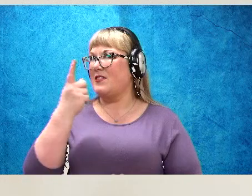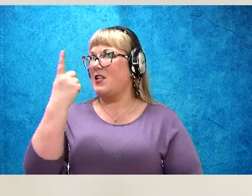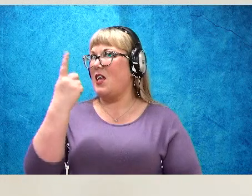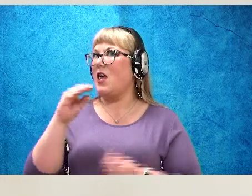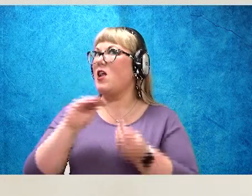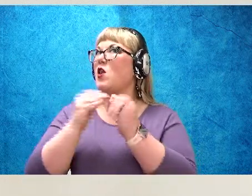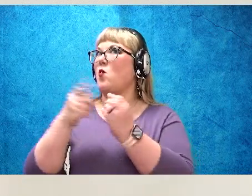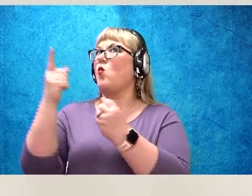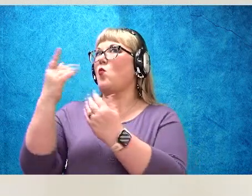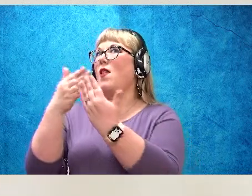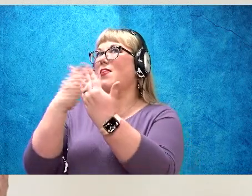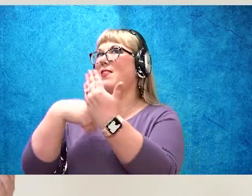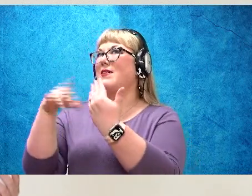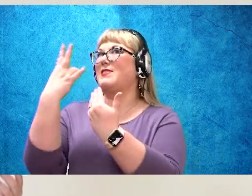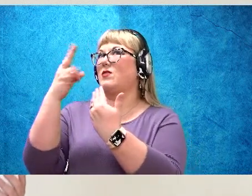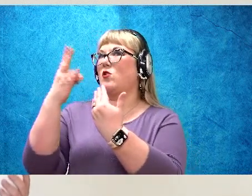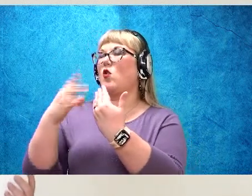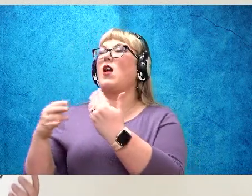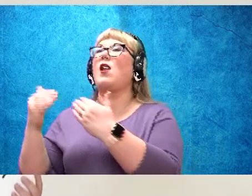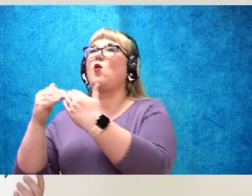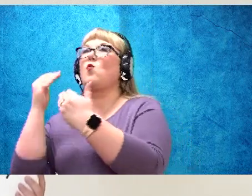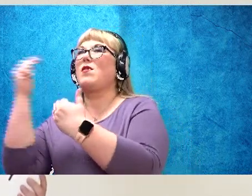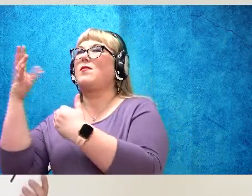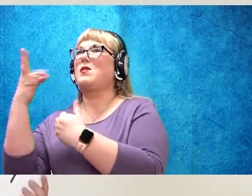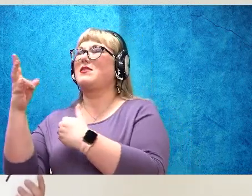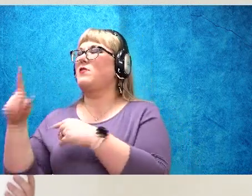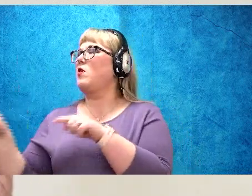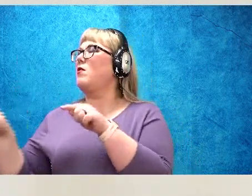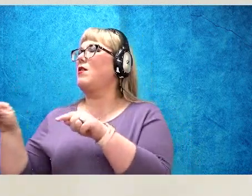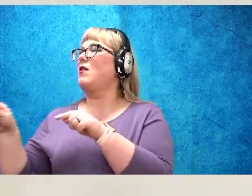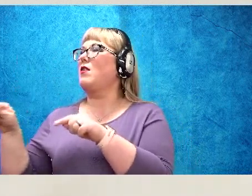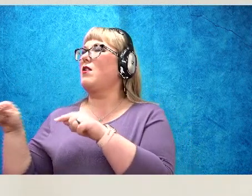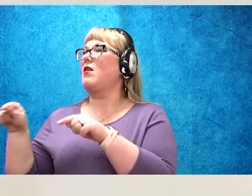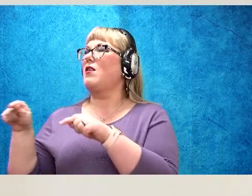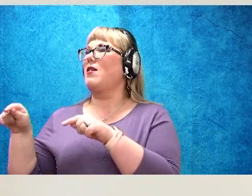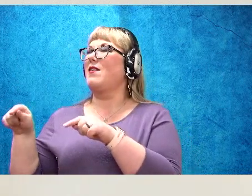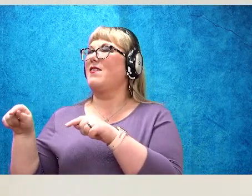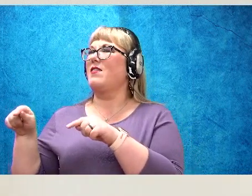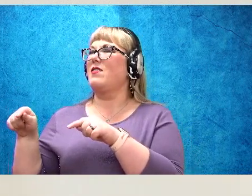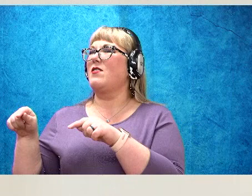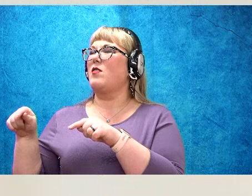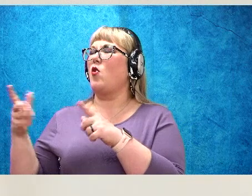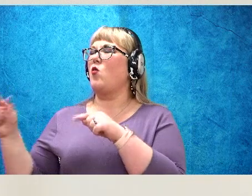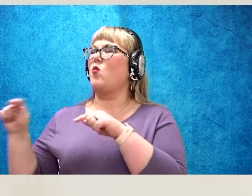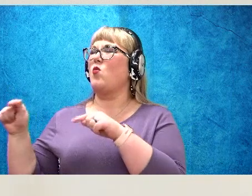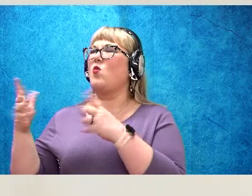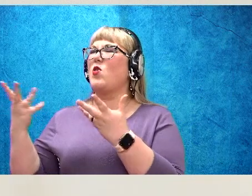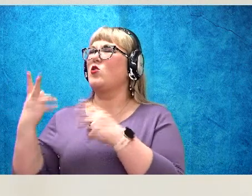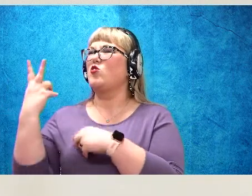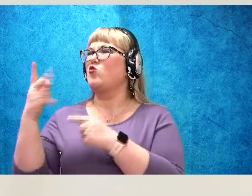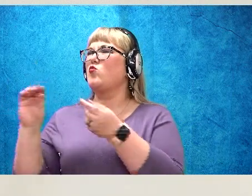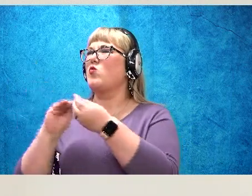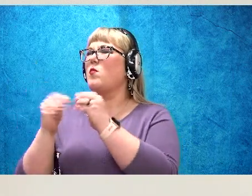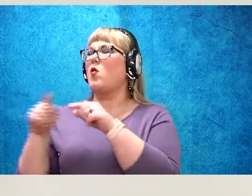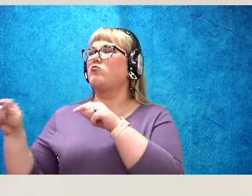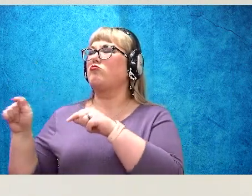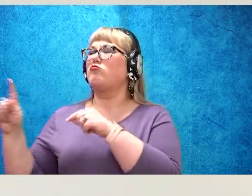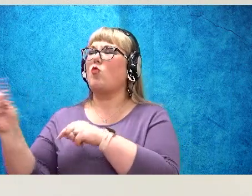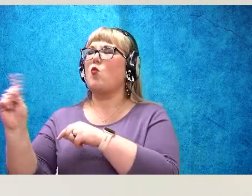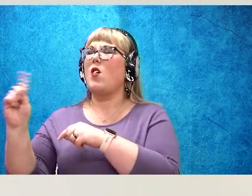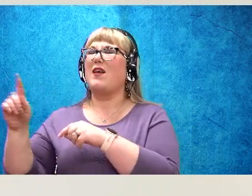than 17 and 1 more than 17. So what 2 numbers in my teen